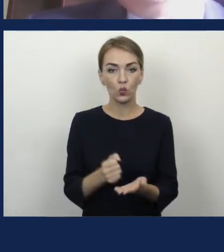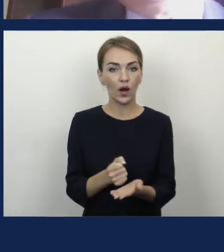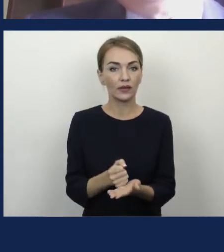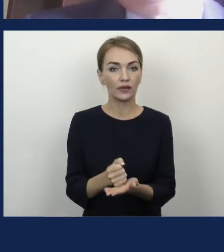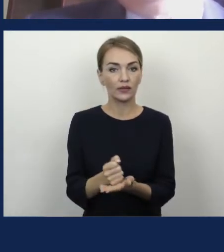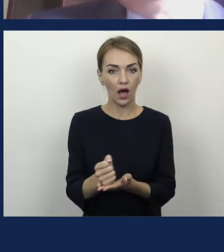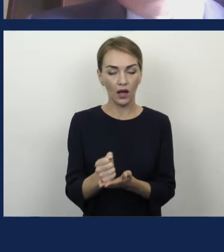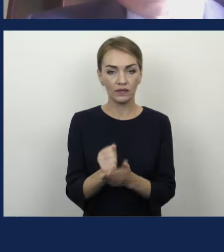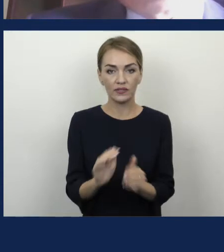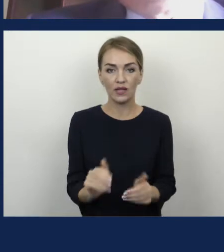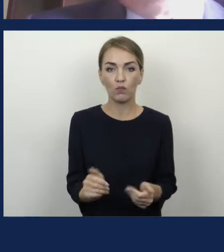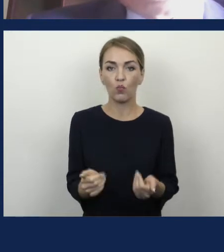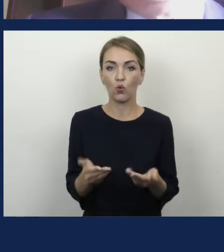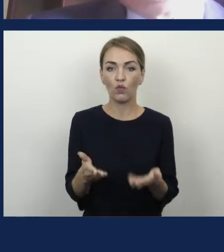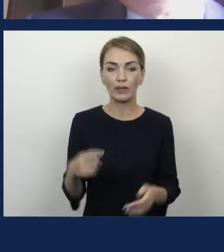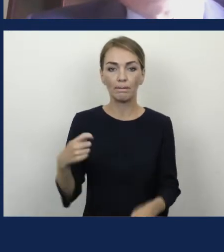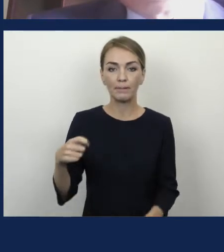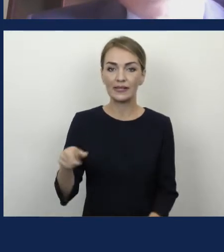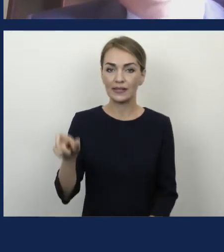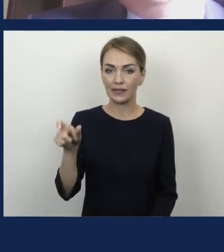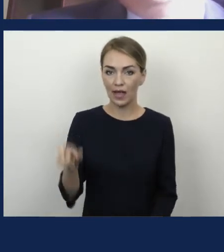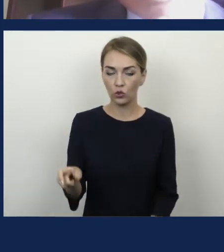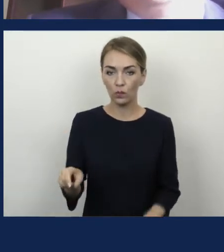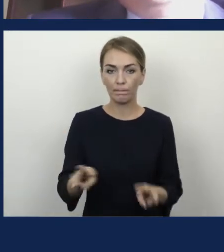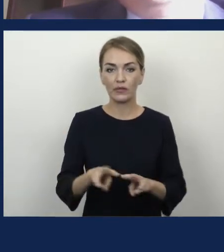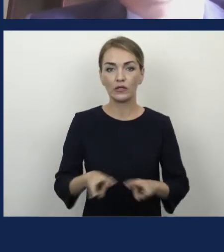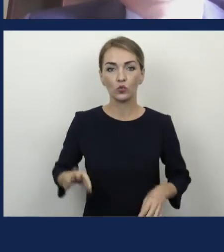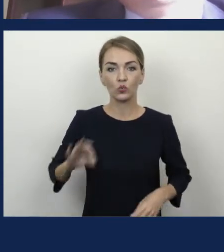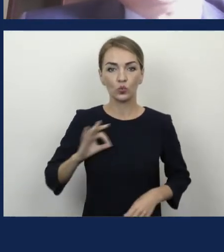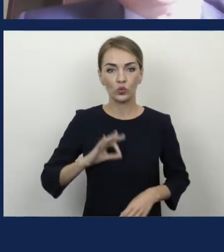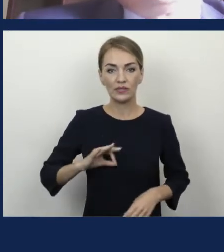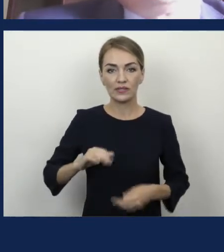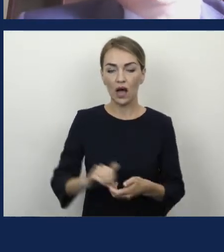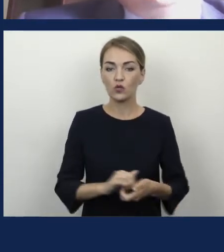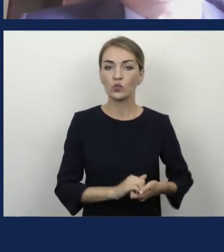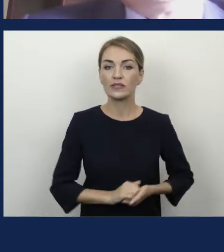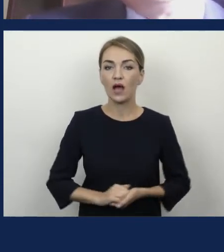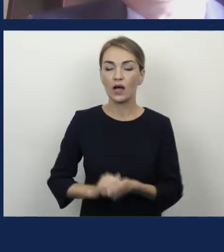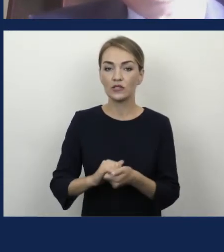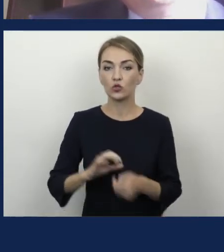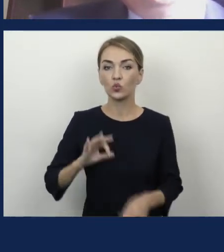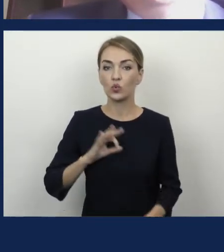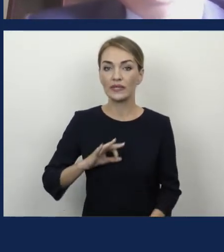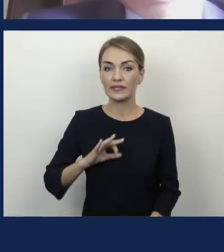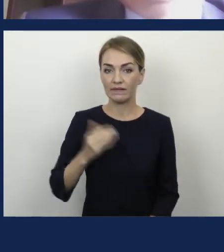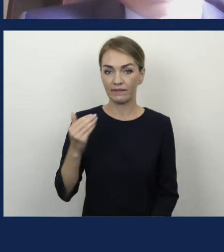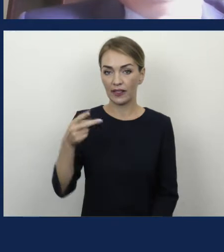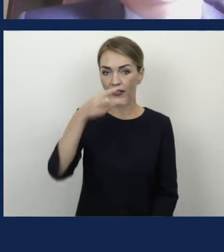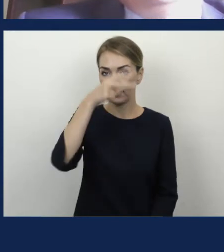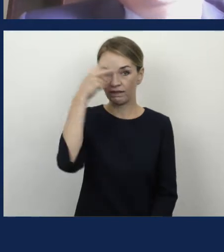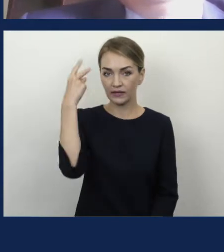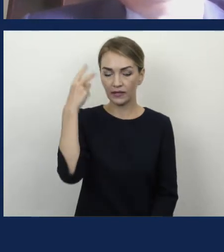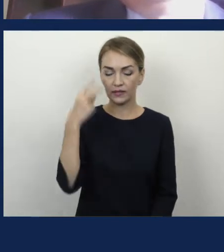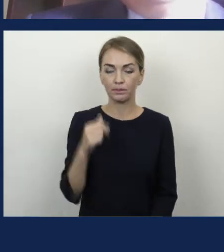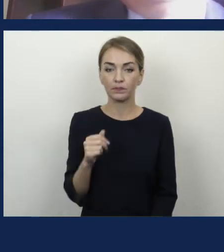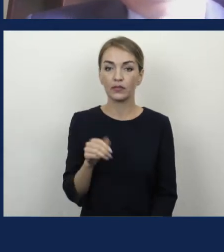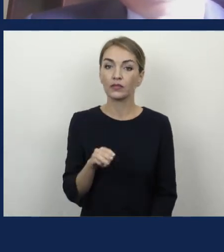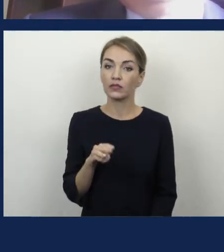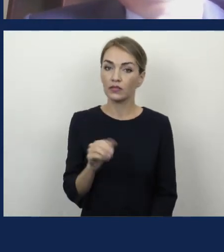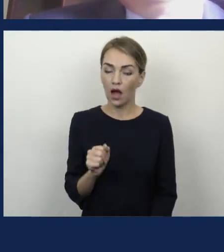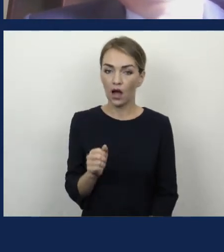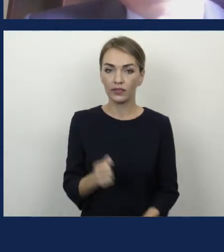the President, Minister of Justice, Lithuanian Lawyers Association, and delegated by